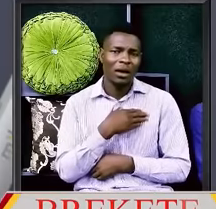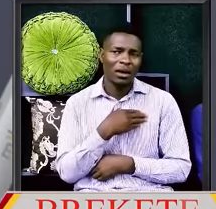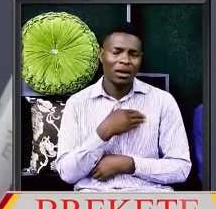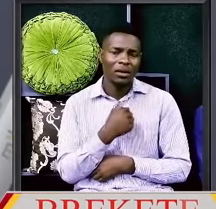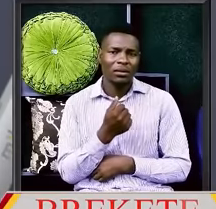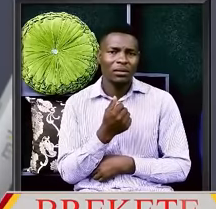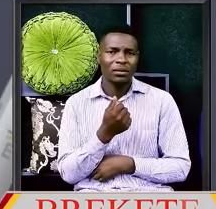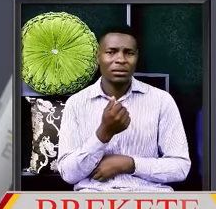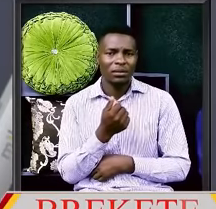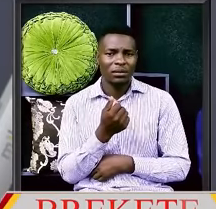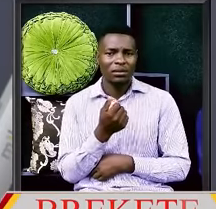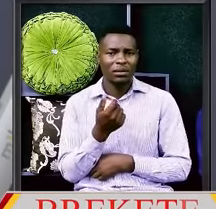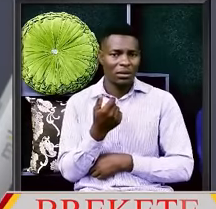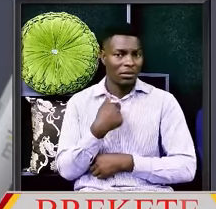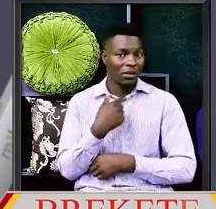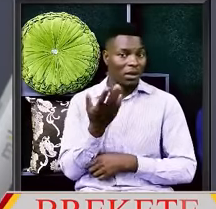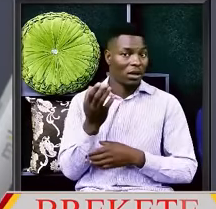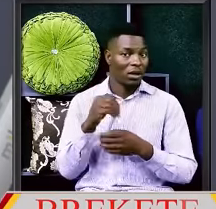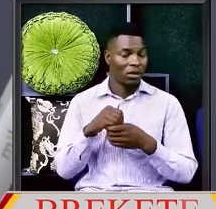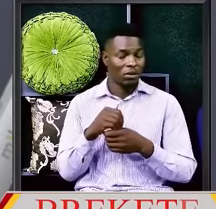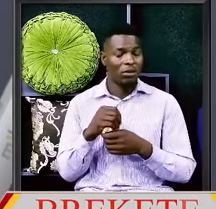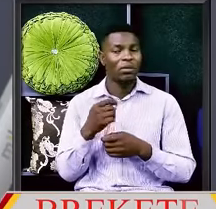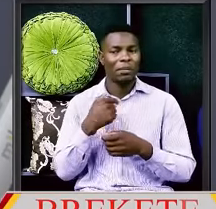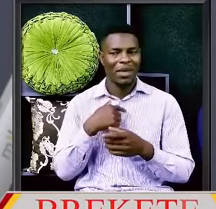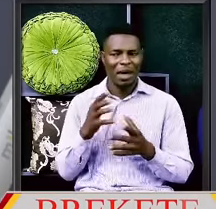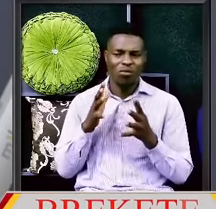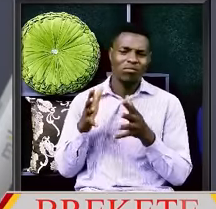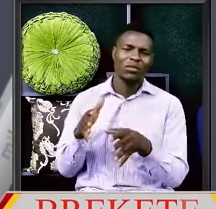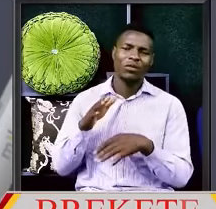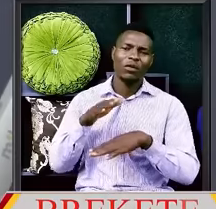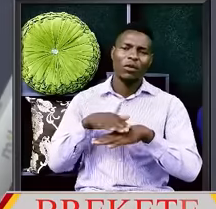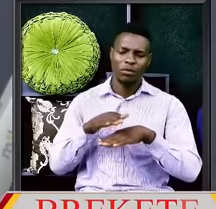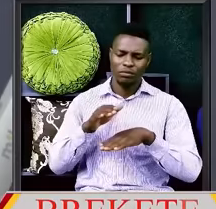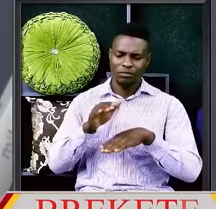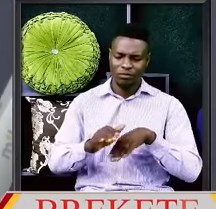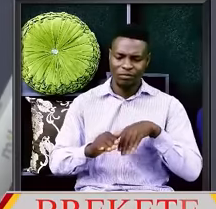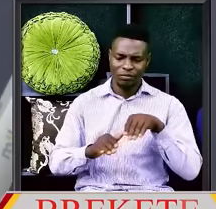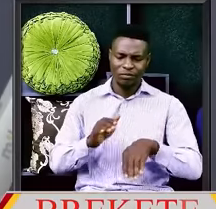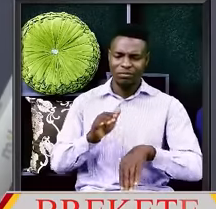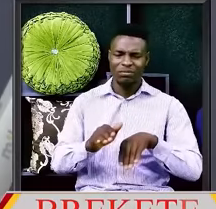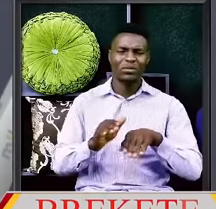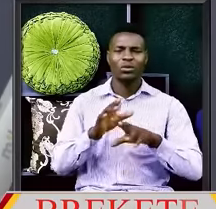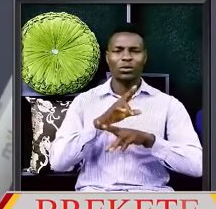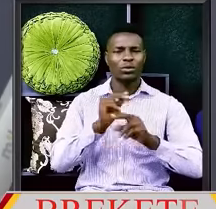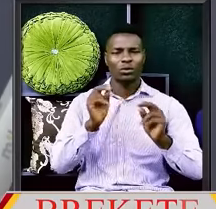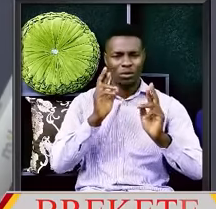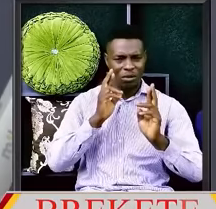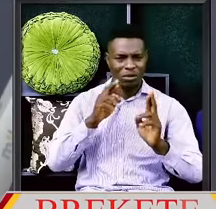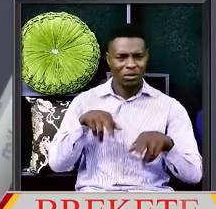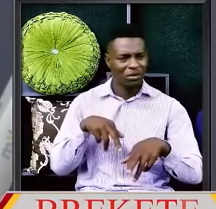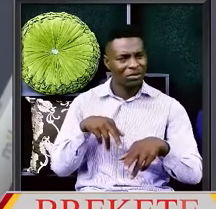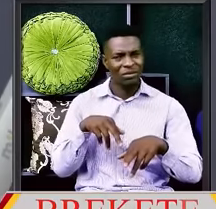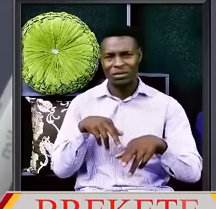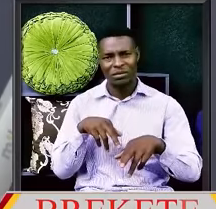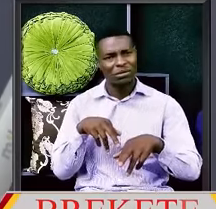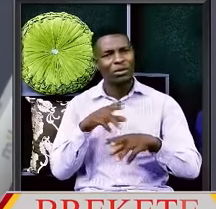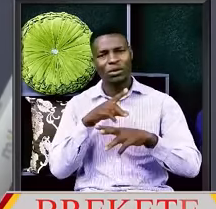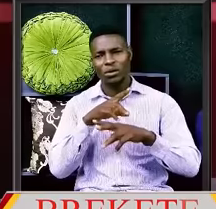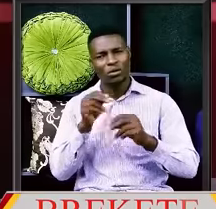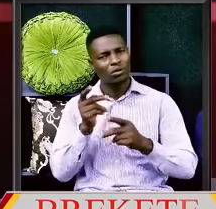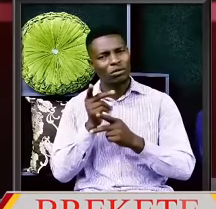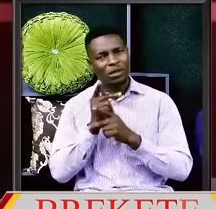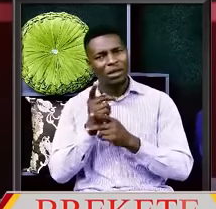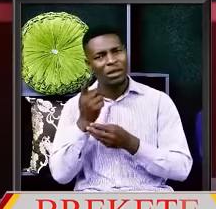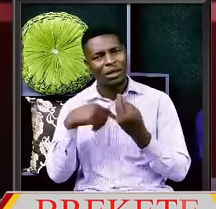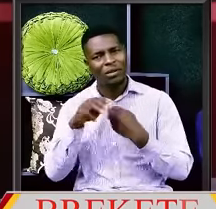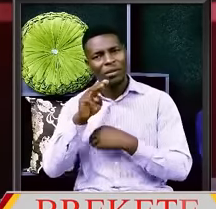me included, leaving him on a staircase. No respect. You people didn't care about Mohbad.